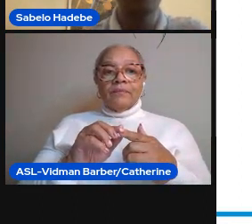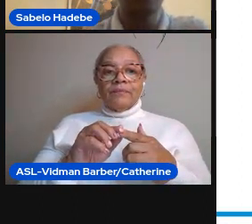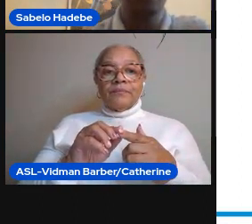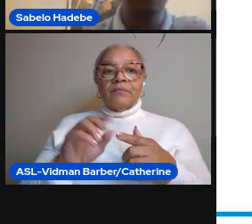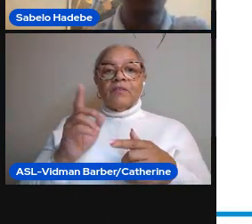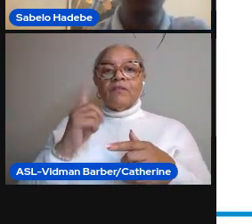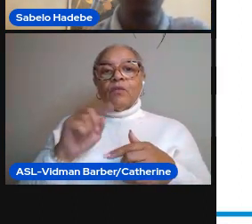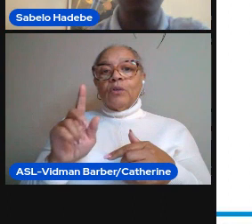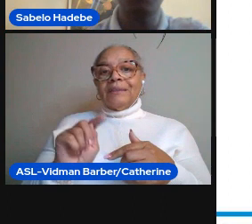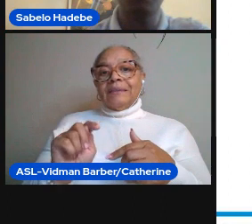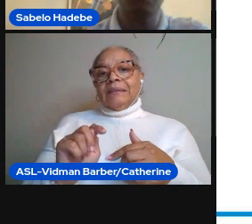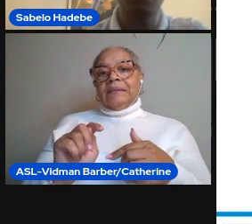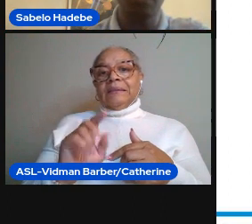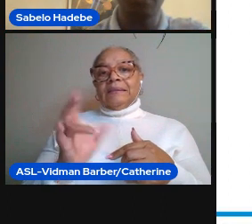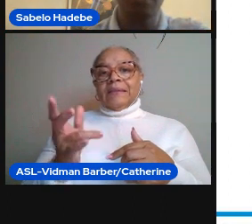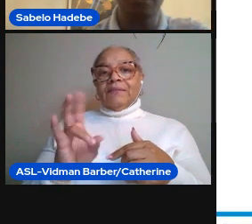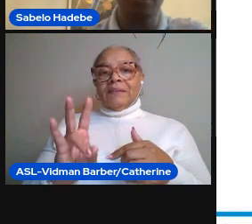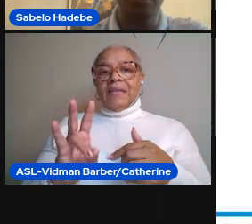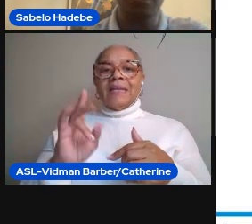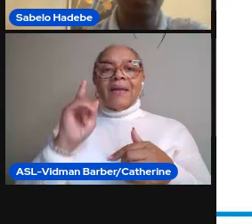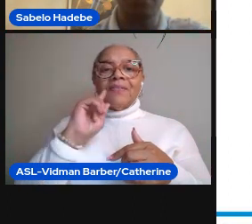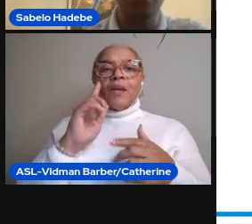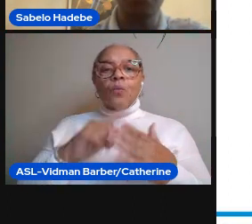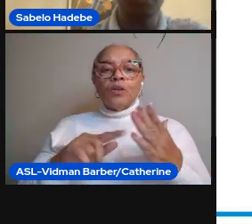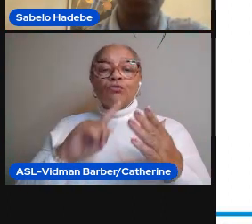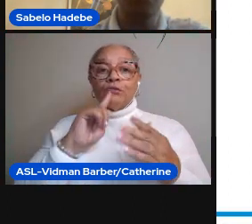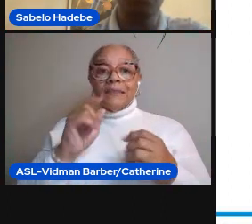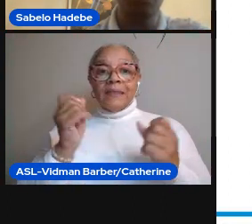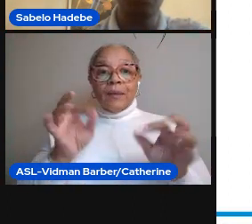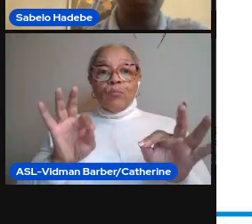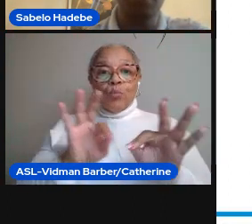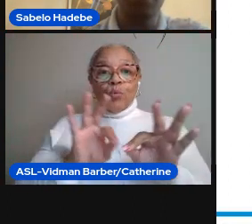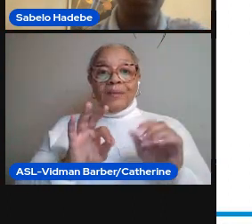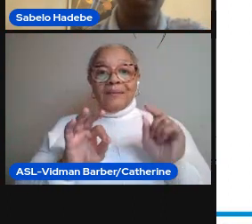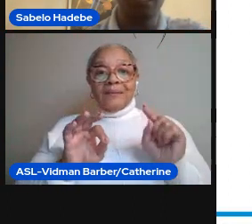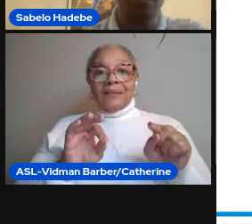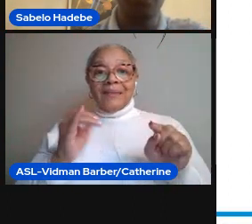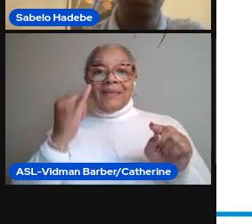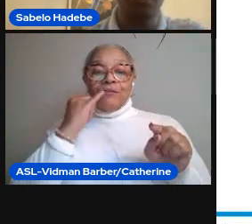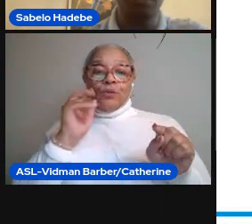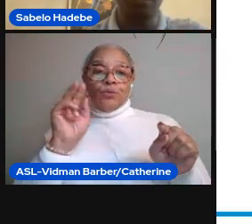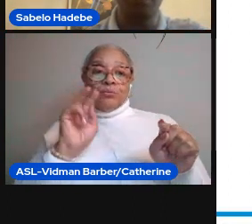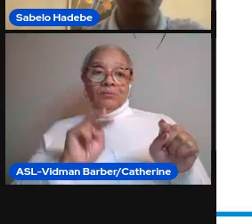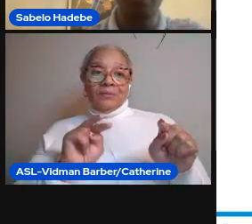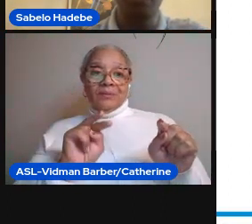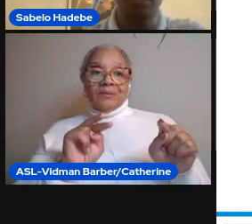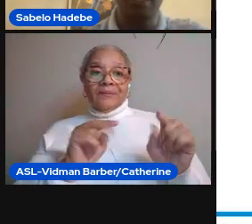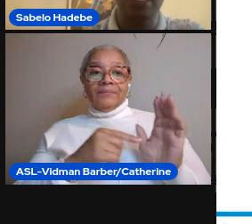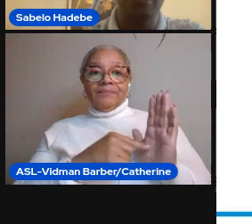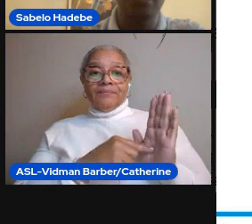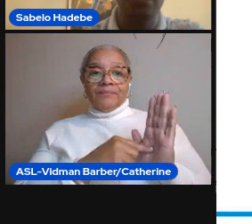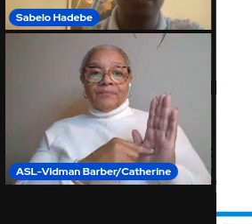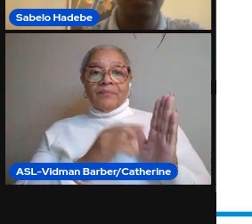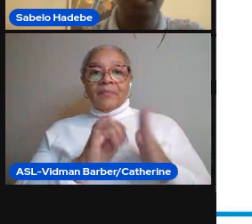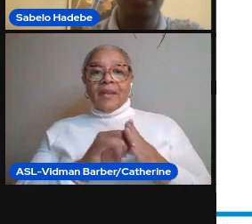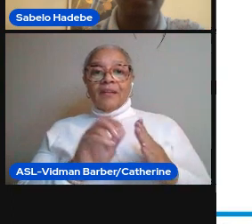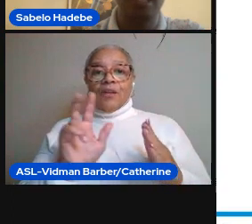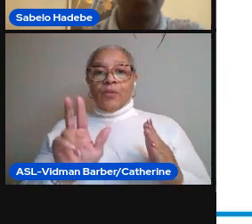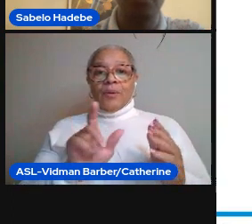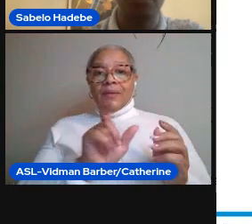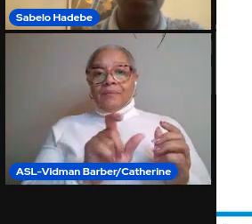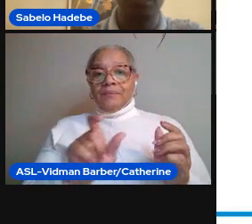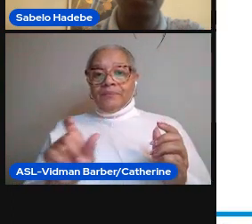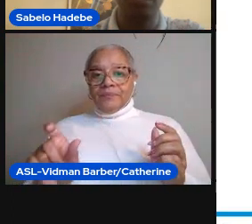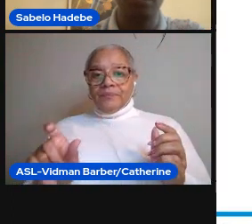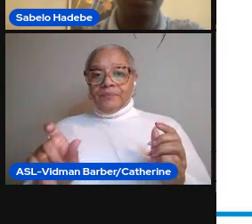Th17s. And I think what was probably striking here is that if you look, for example, at GATA3 in the mouse that lacks the